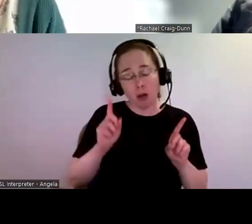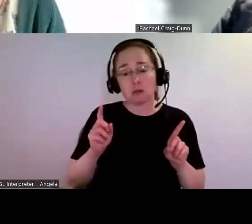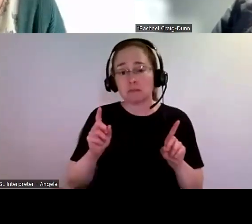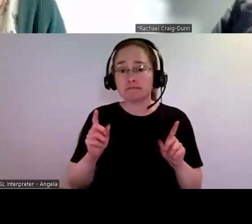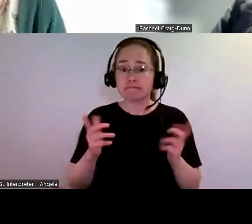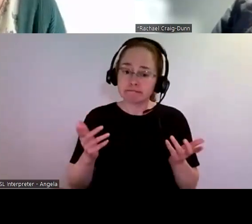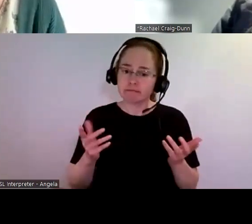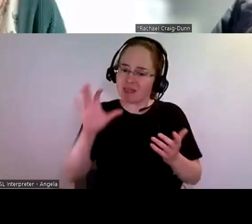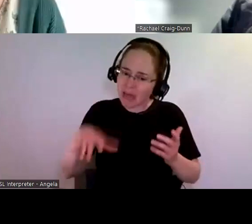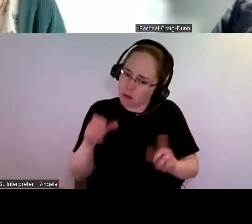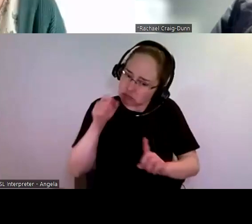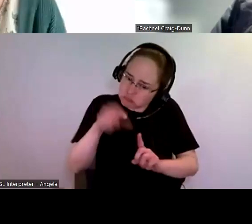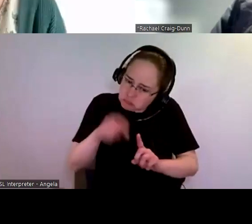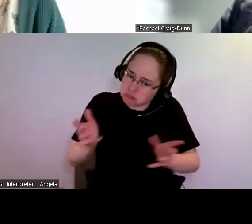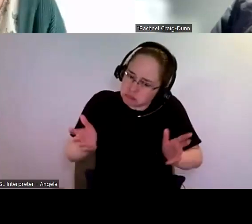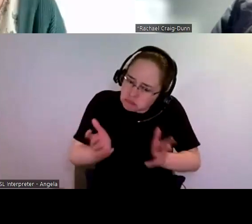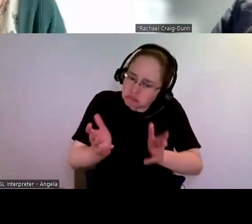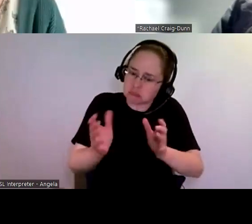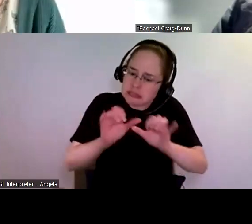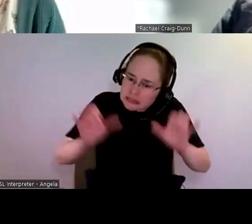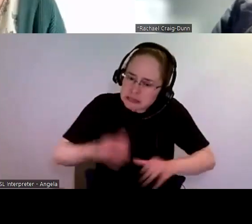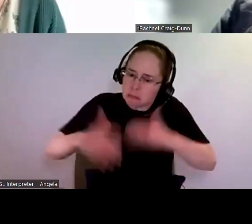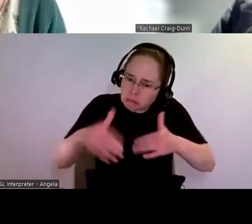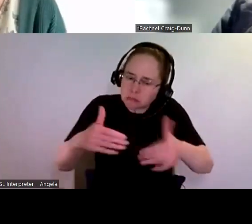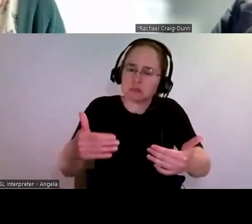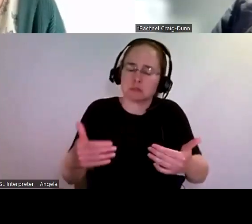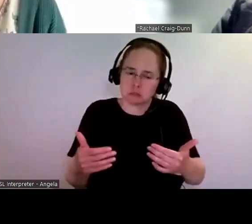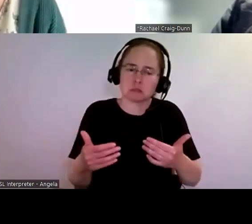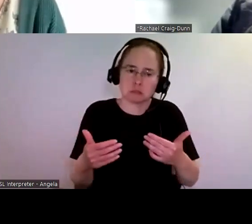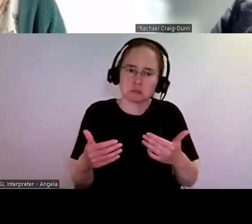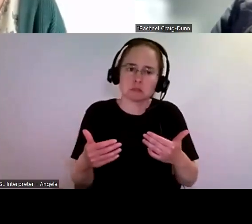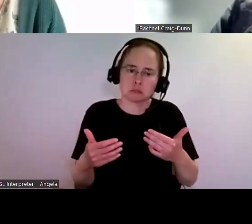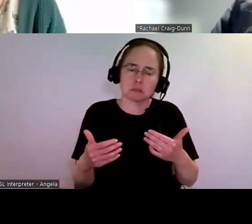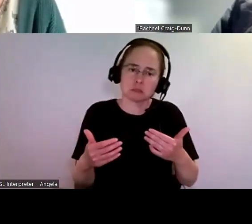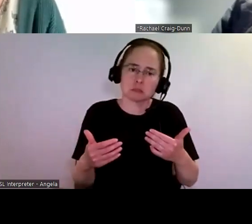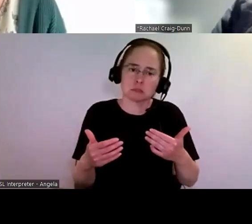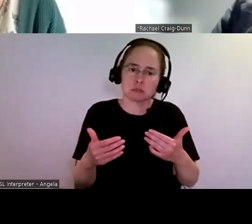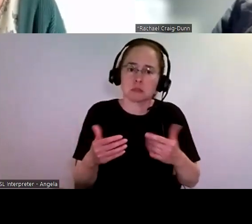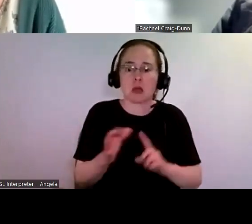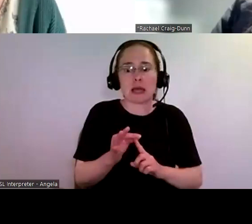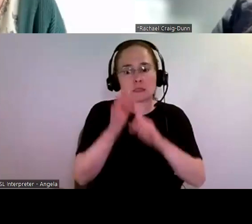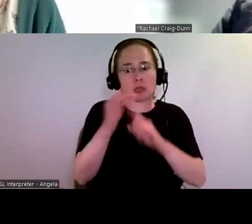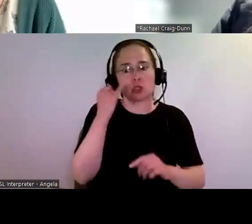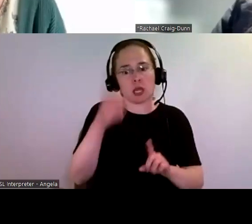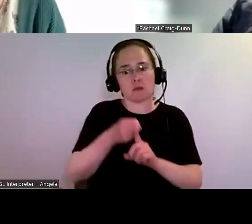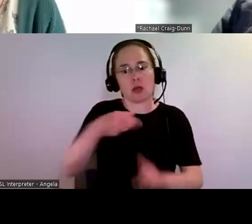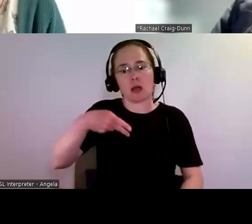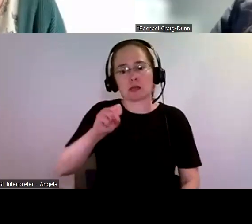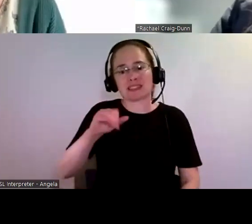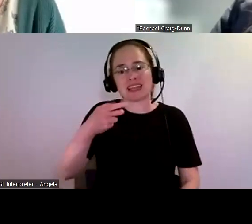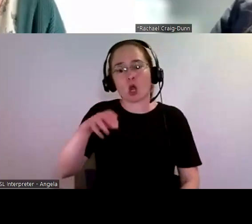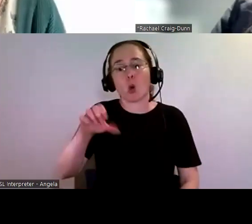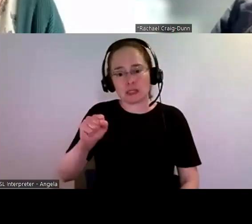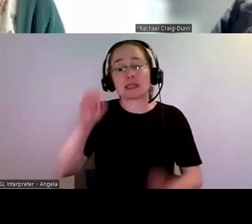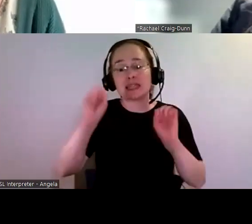sort of system in most counties, most states, to have, especially psychosis, treated against a person's will